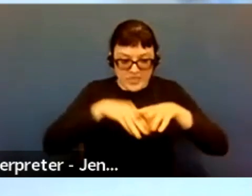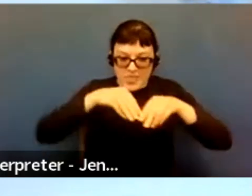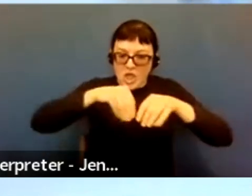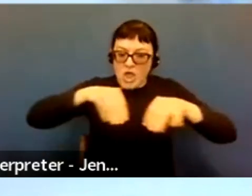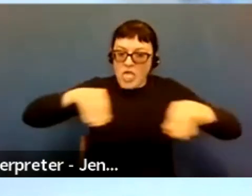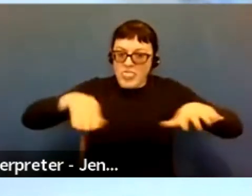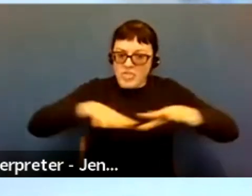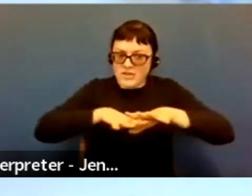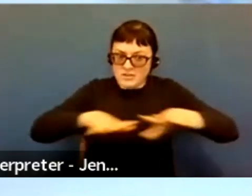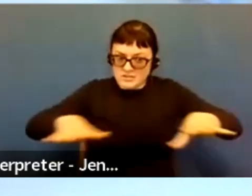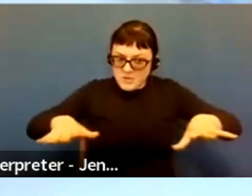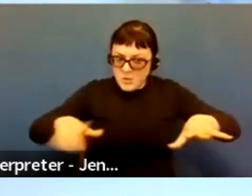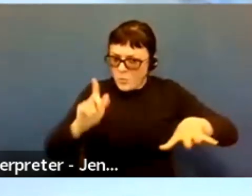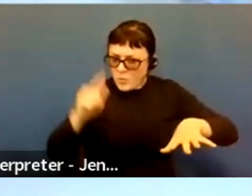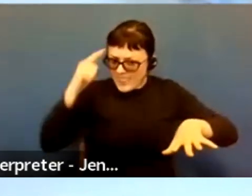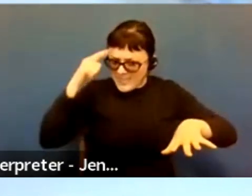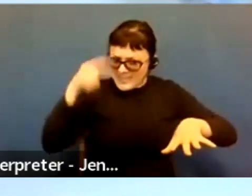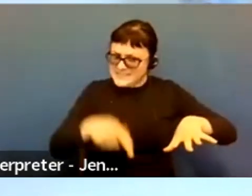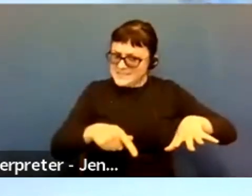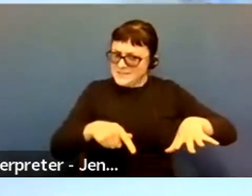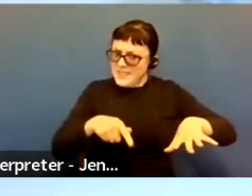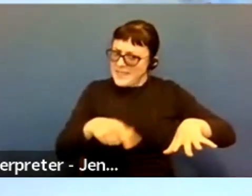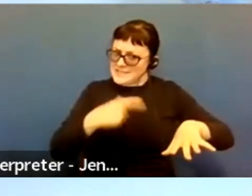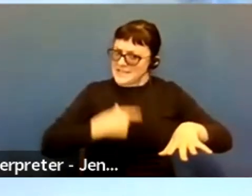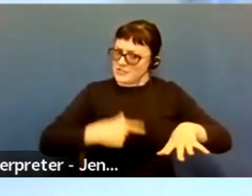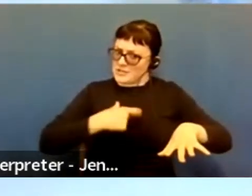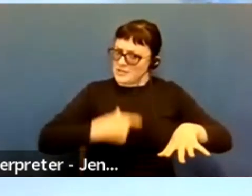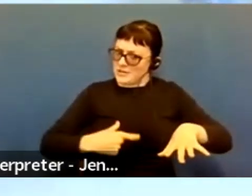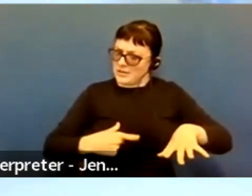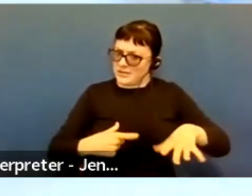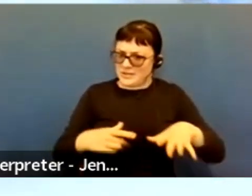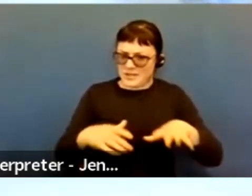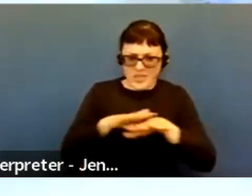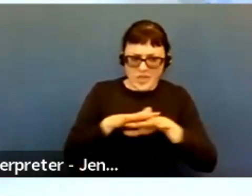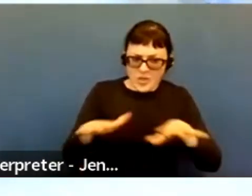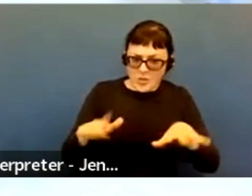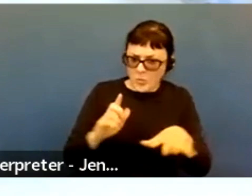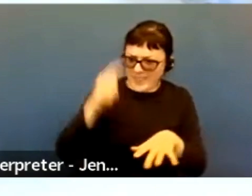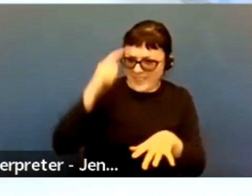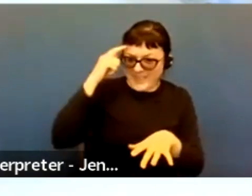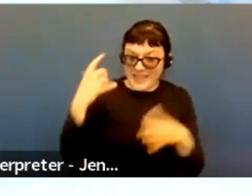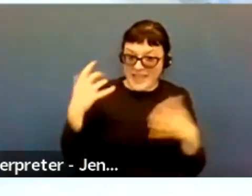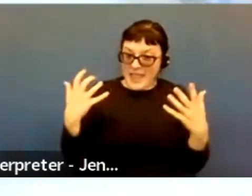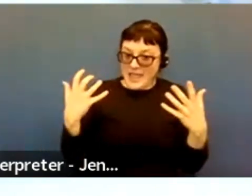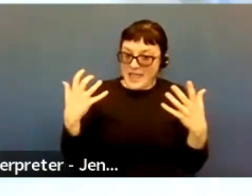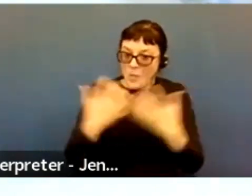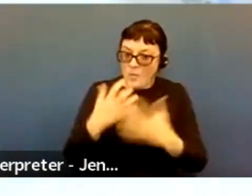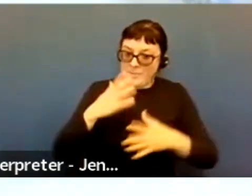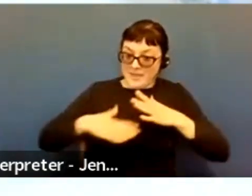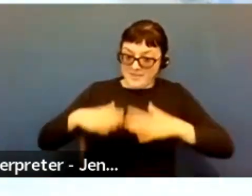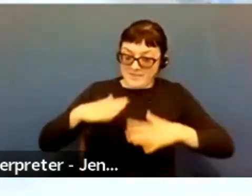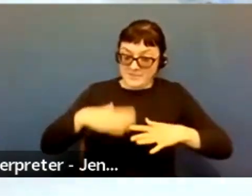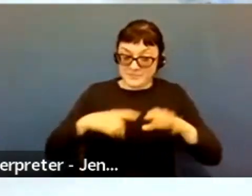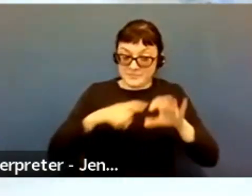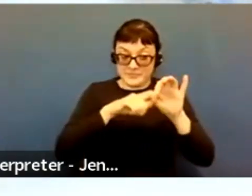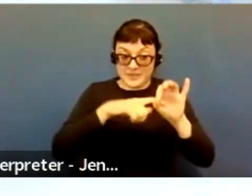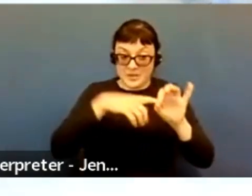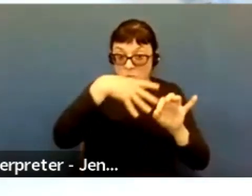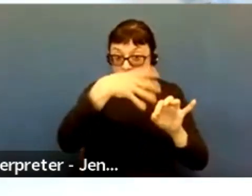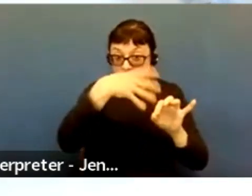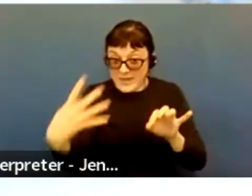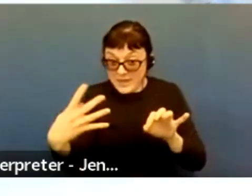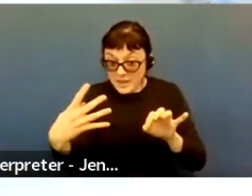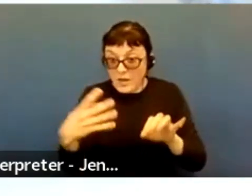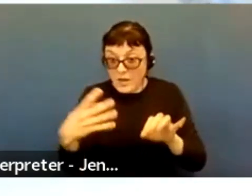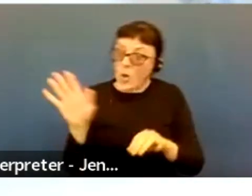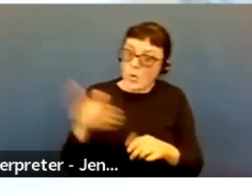does the earth think of how we are inhabiting it and how we are using our options? And queer people are not